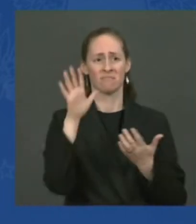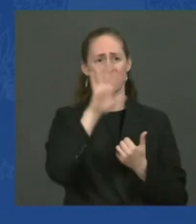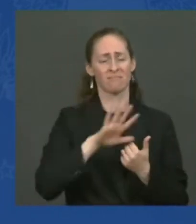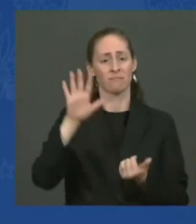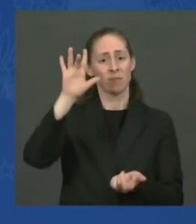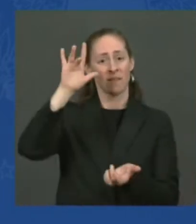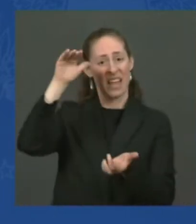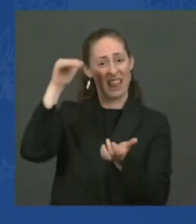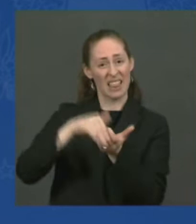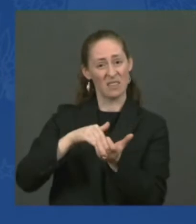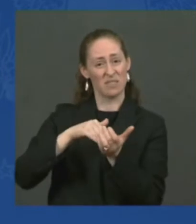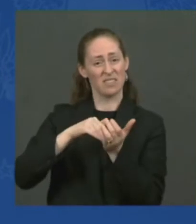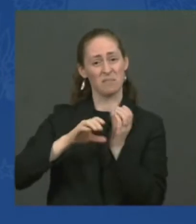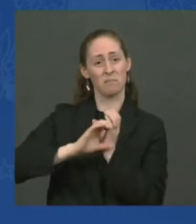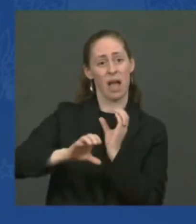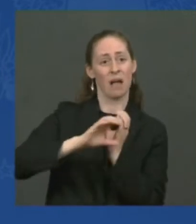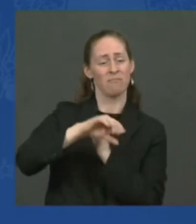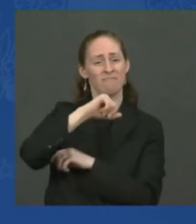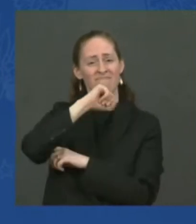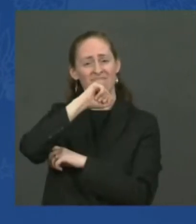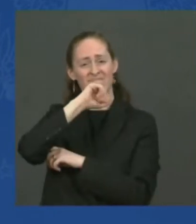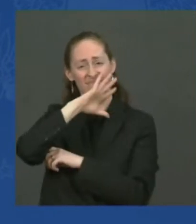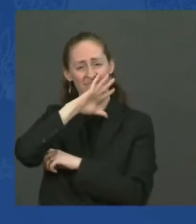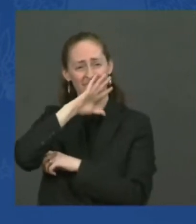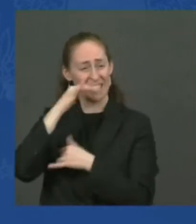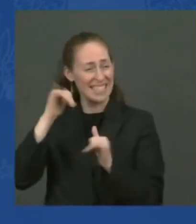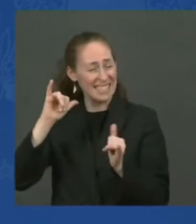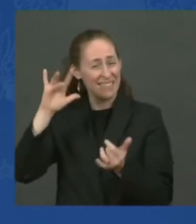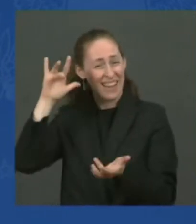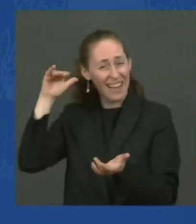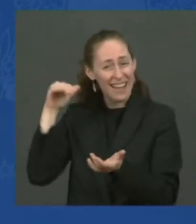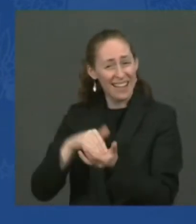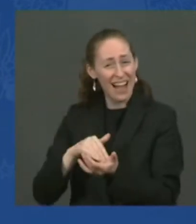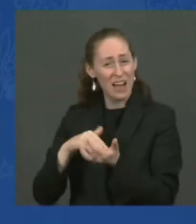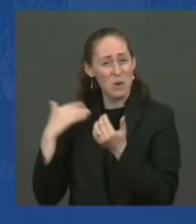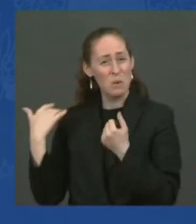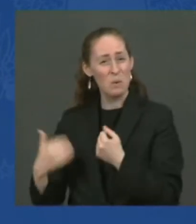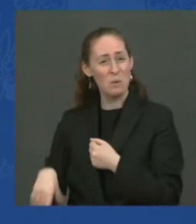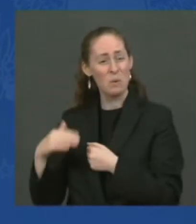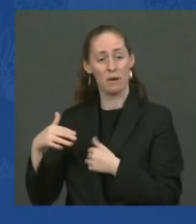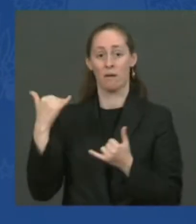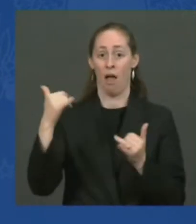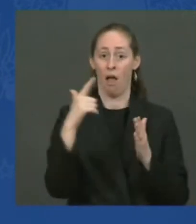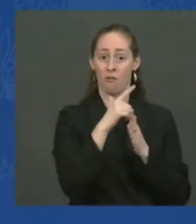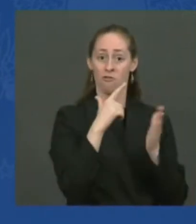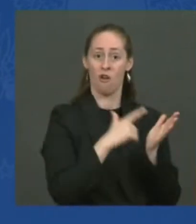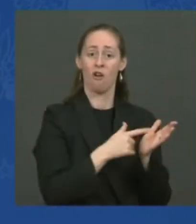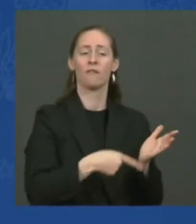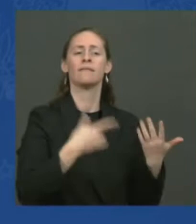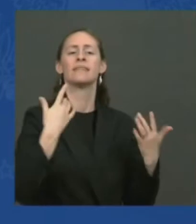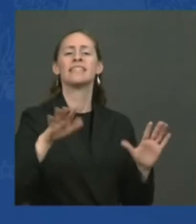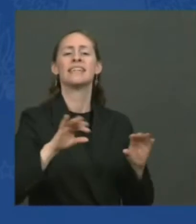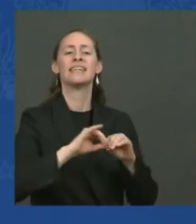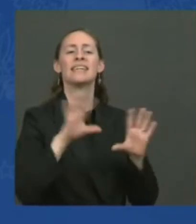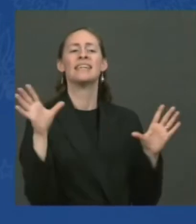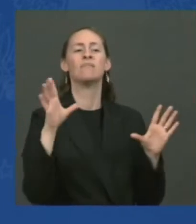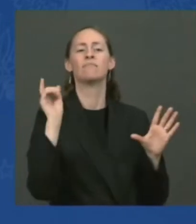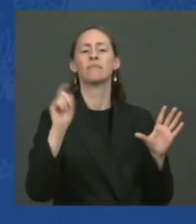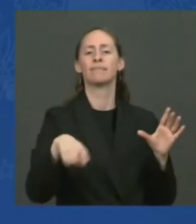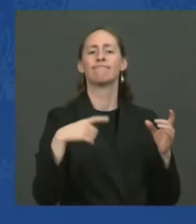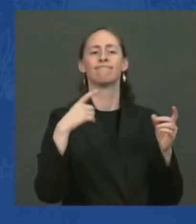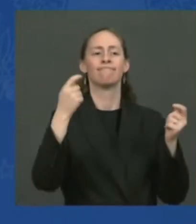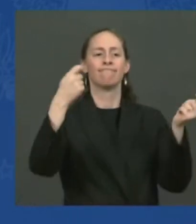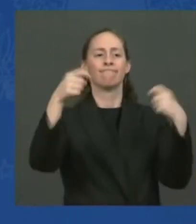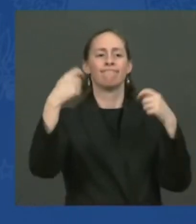replacement, 25,000. And today's legislation will also make driving safer